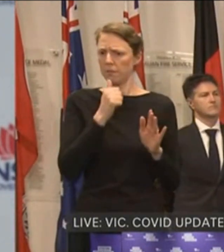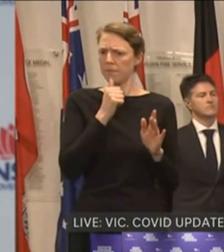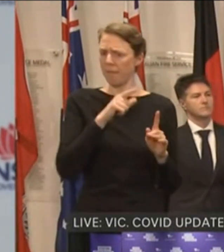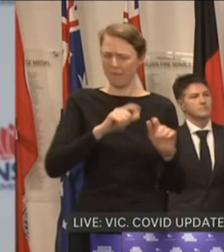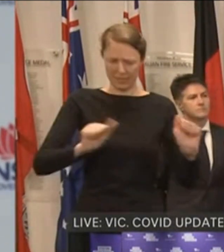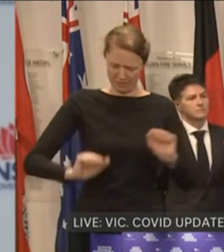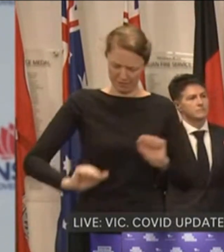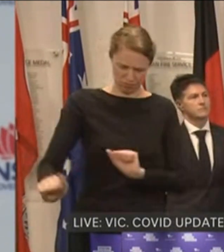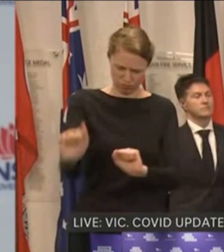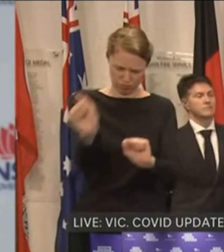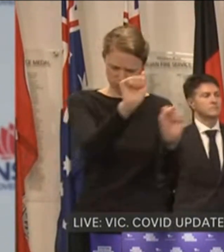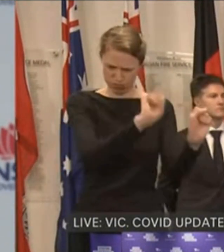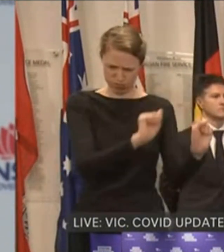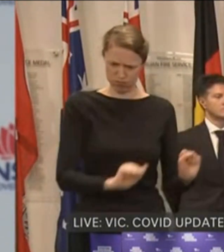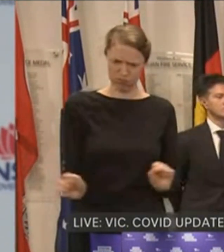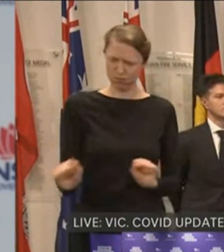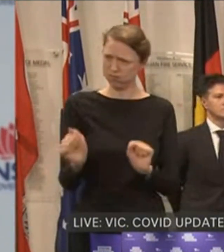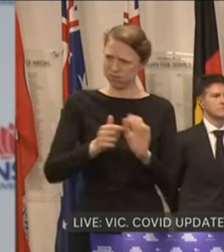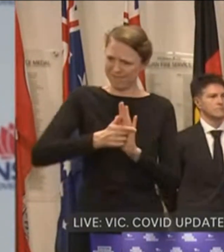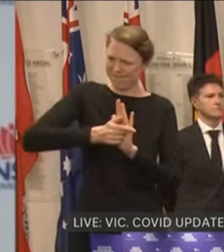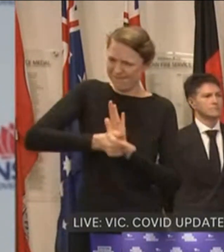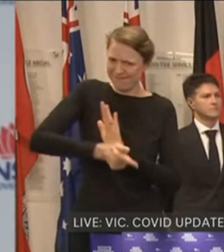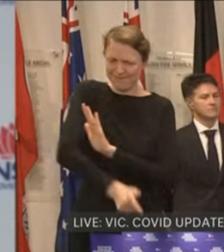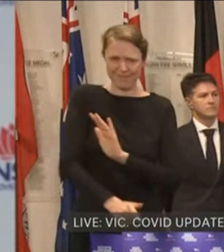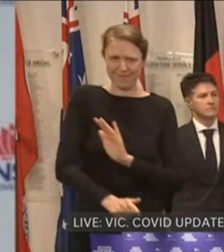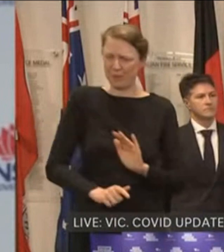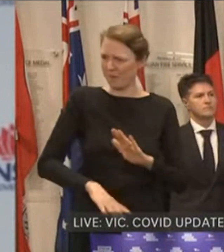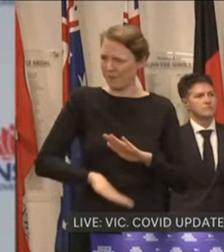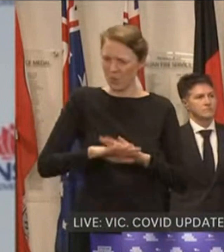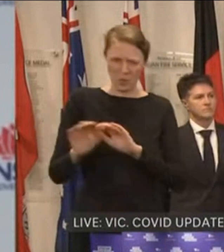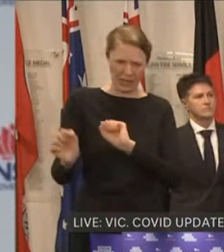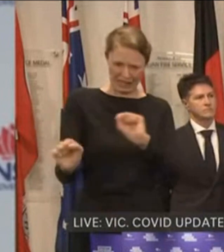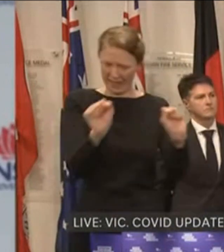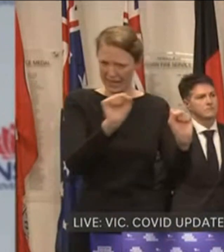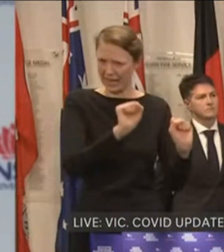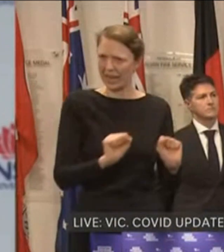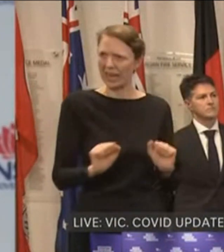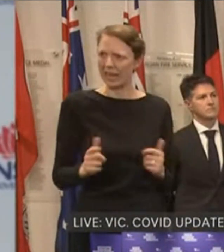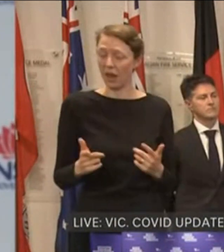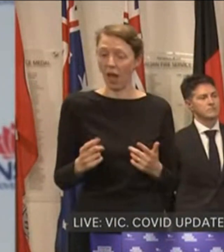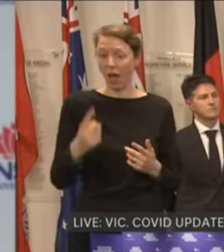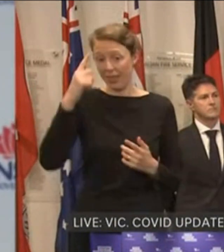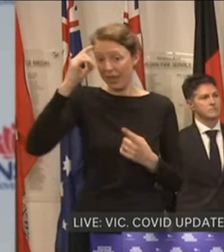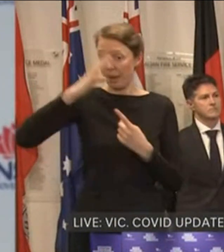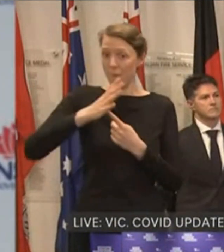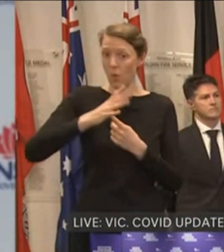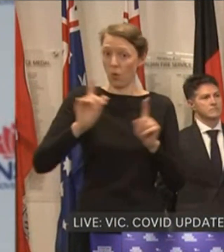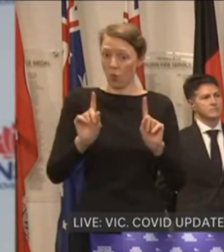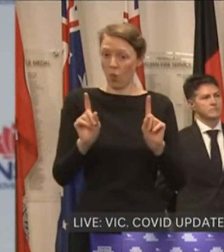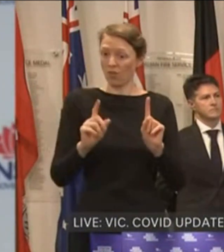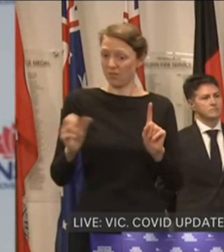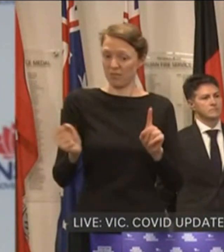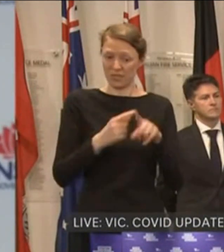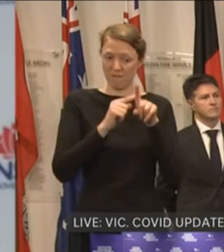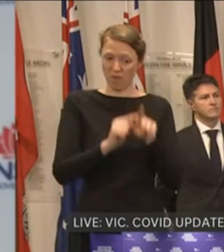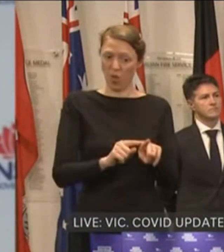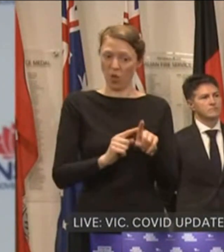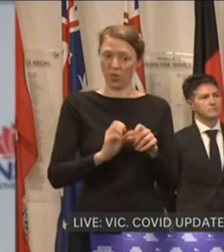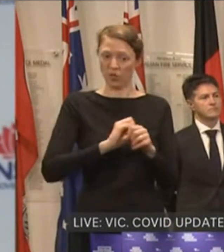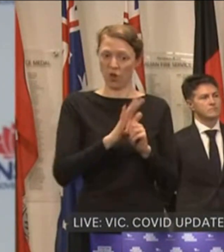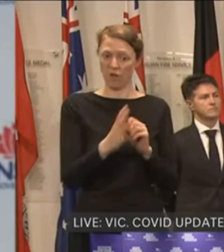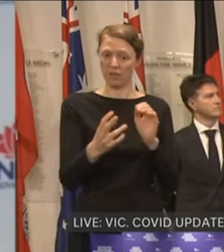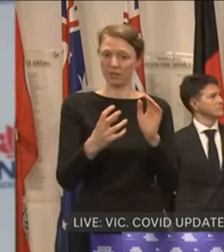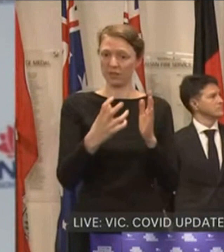continue to understand the sorts of behaviours that we as individuals need to undertake, but also that business steps up and creates